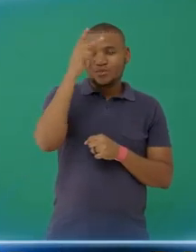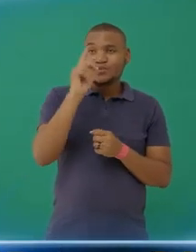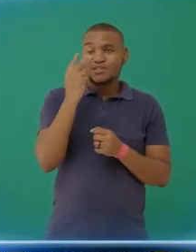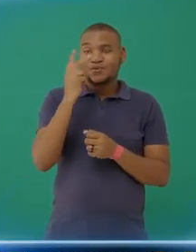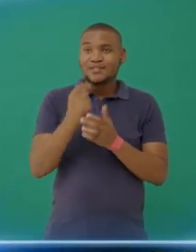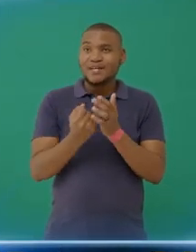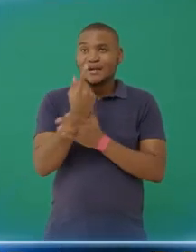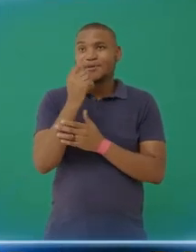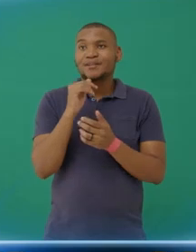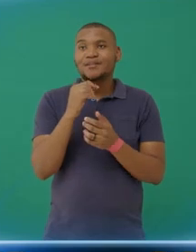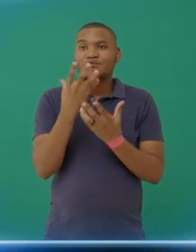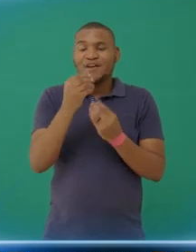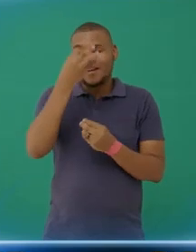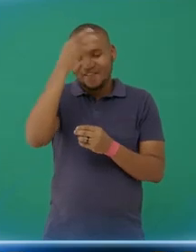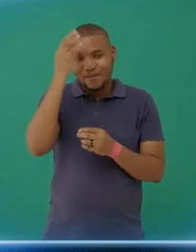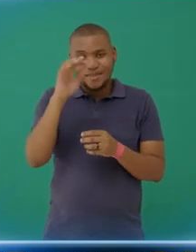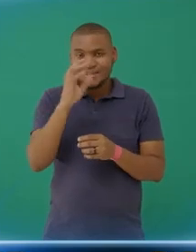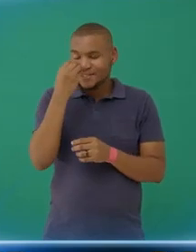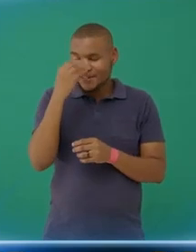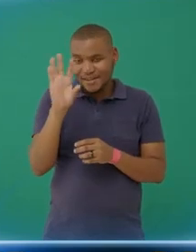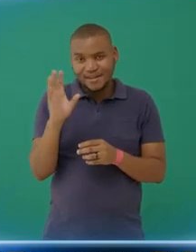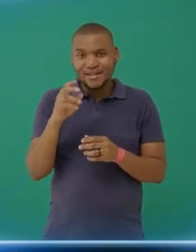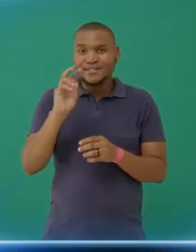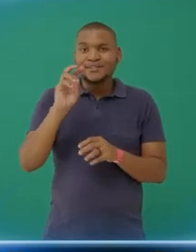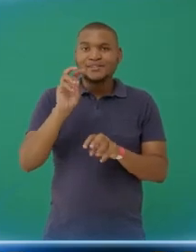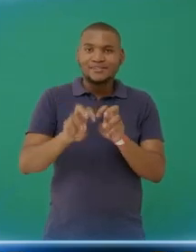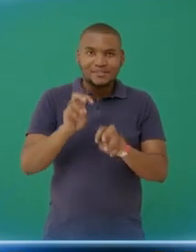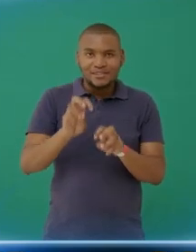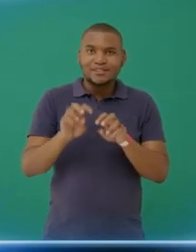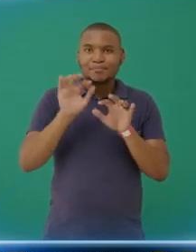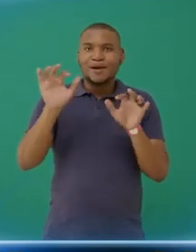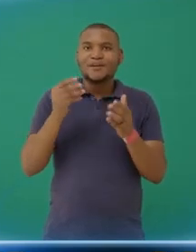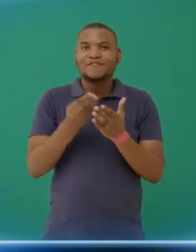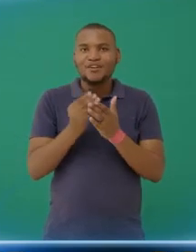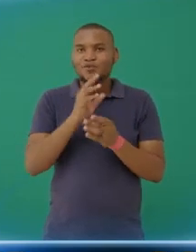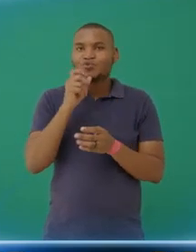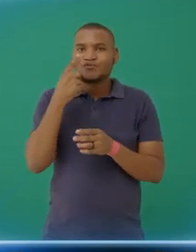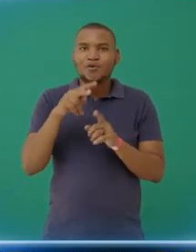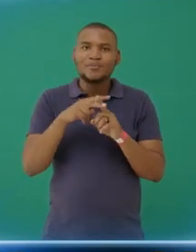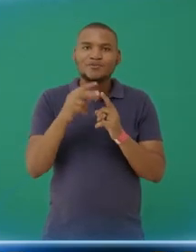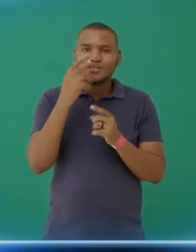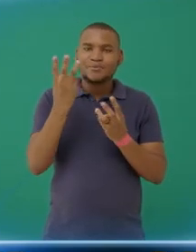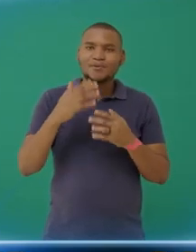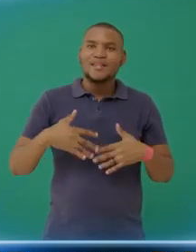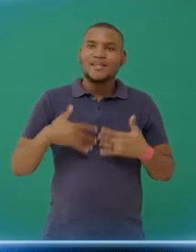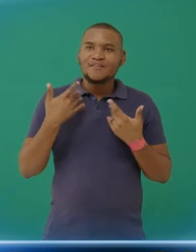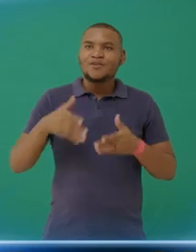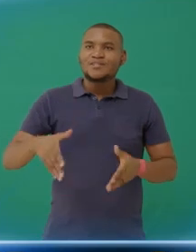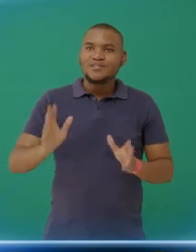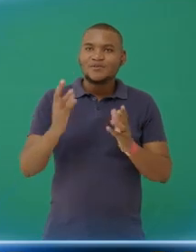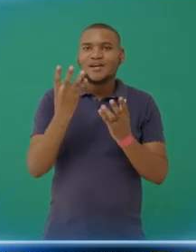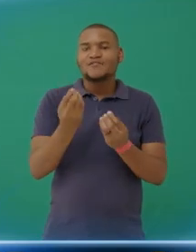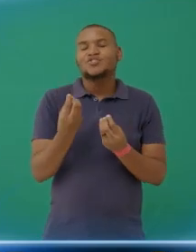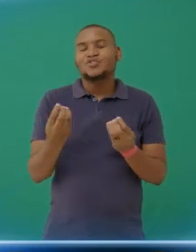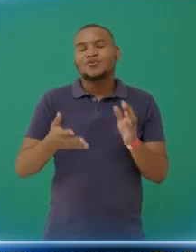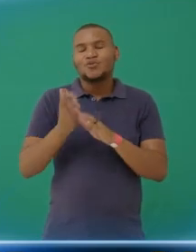that doesn't care, that steals public funds and doesn't use it for maintenance. We see people living on the streets. We hear of children going to bed hungry, and